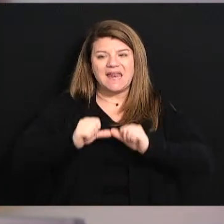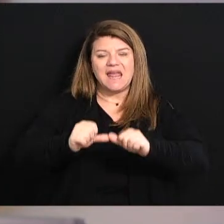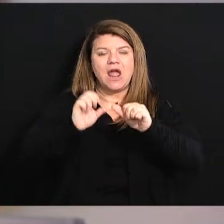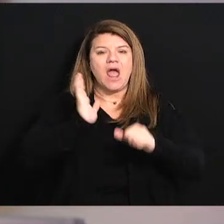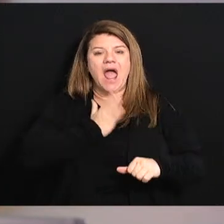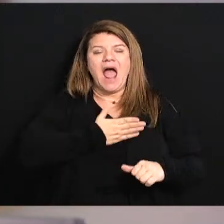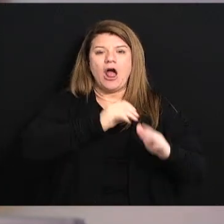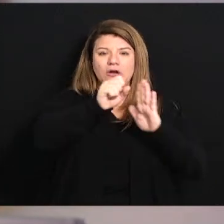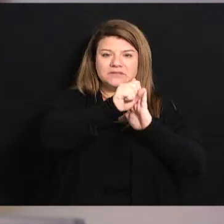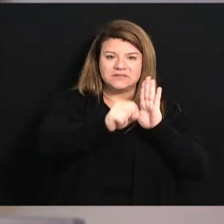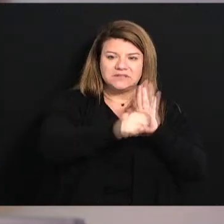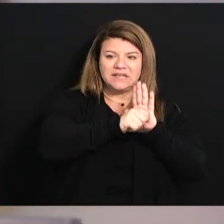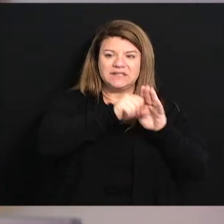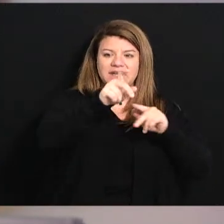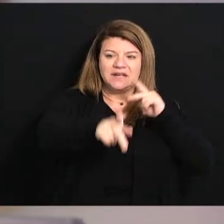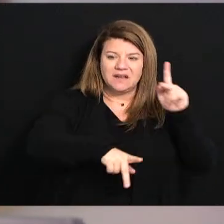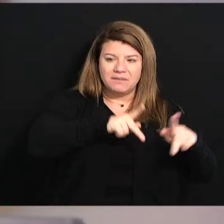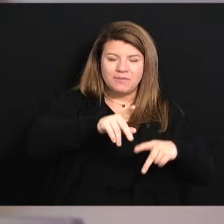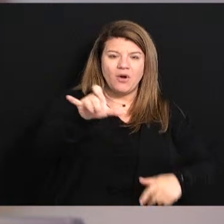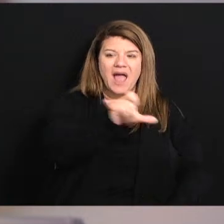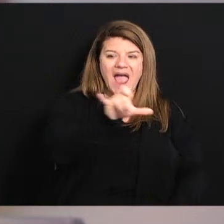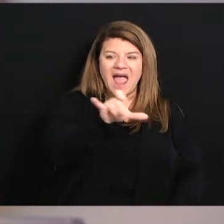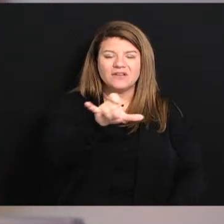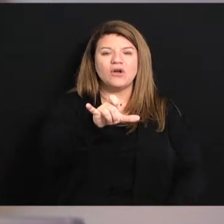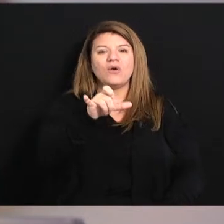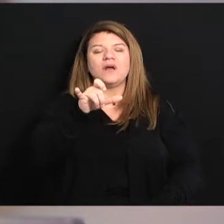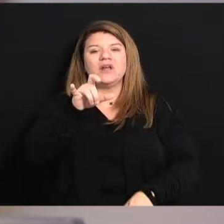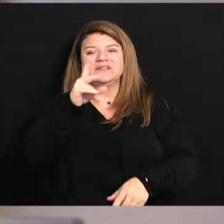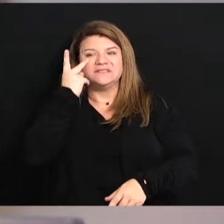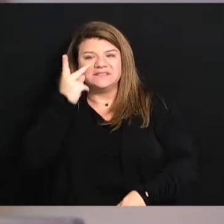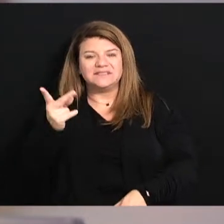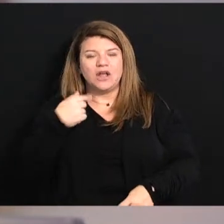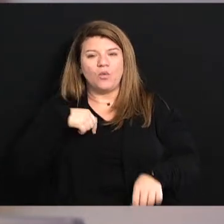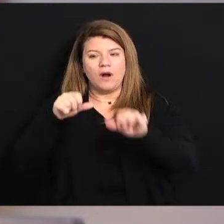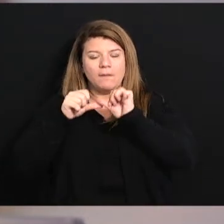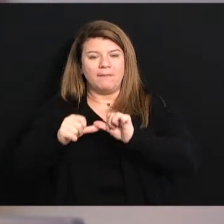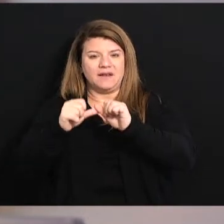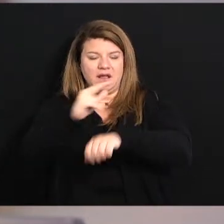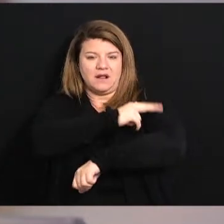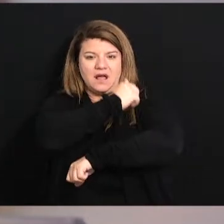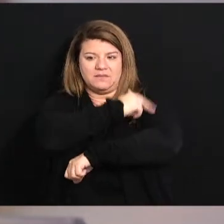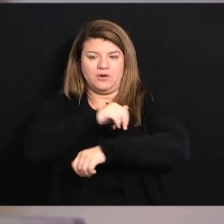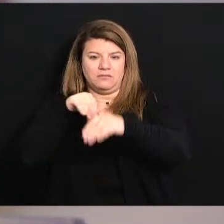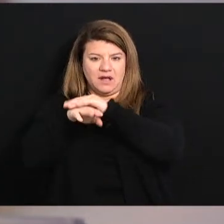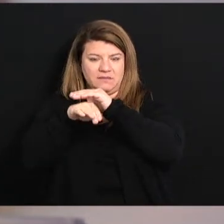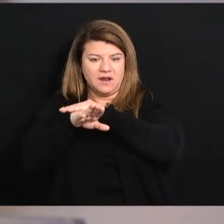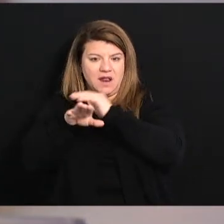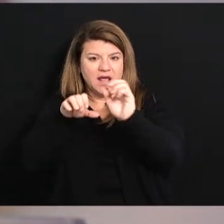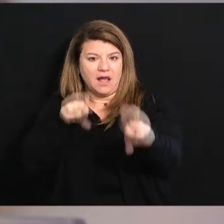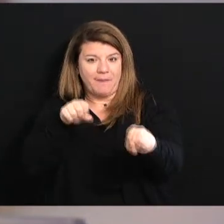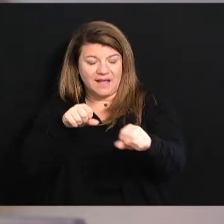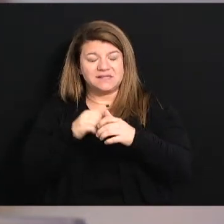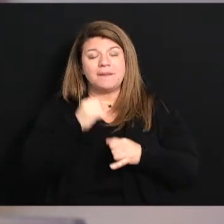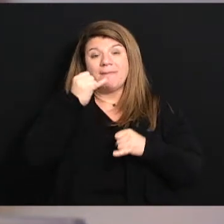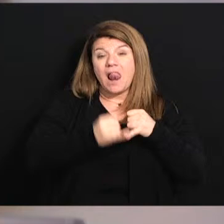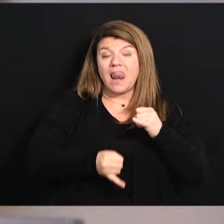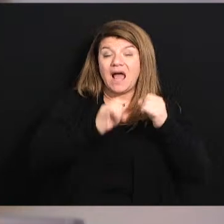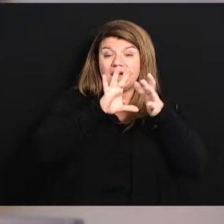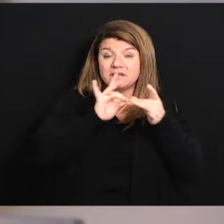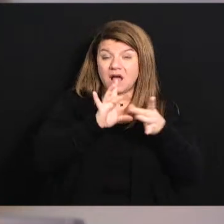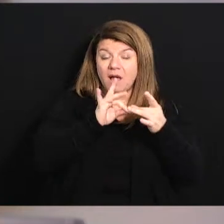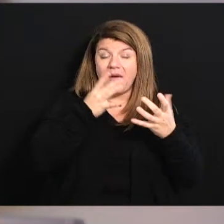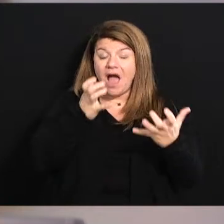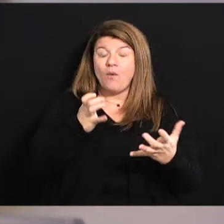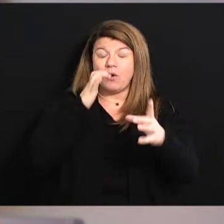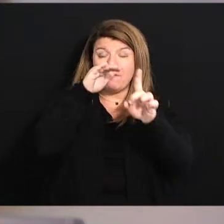state citizens, as well as make sure that we are maintaining hospital accessibility and capacity. The last thing I want to